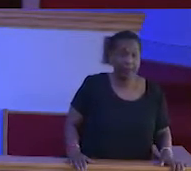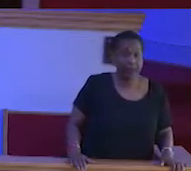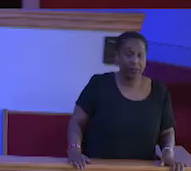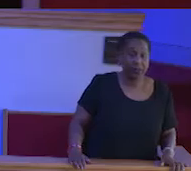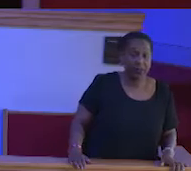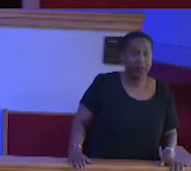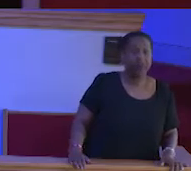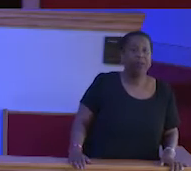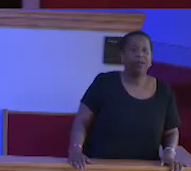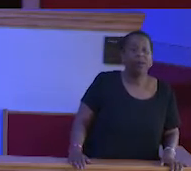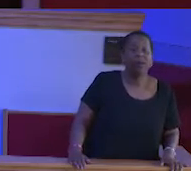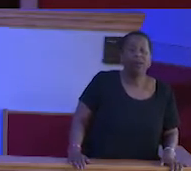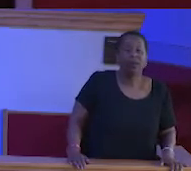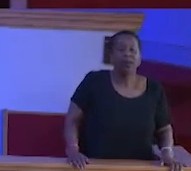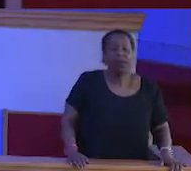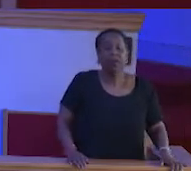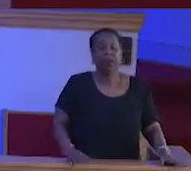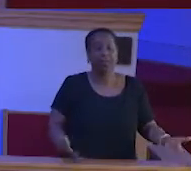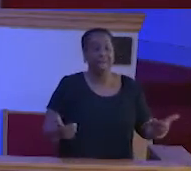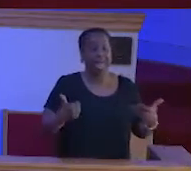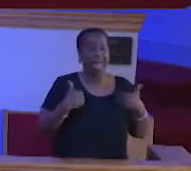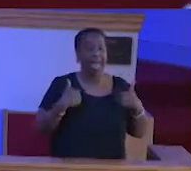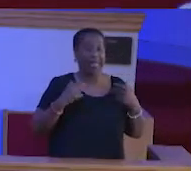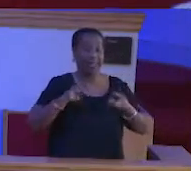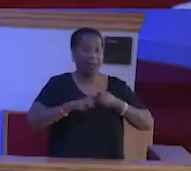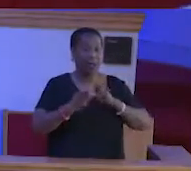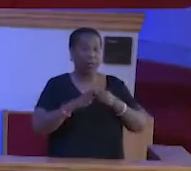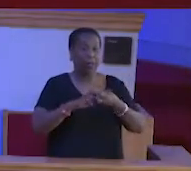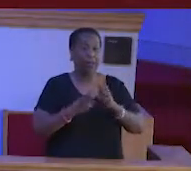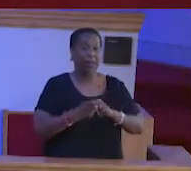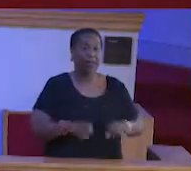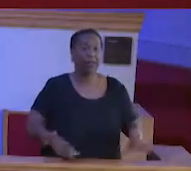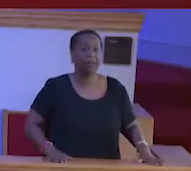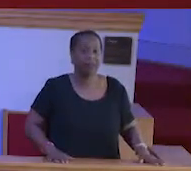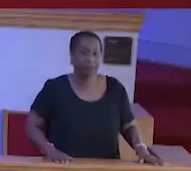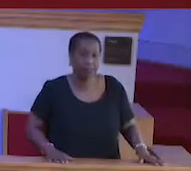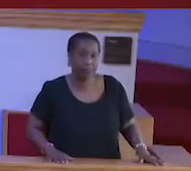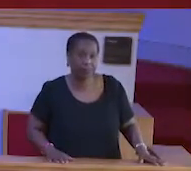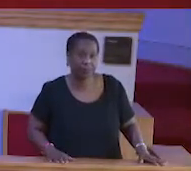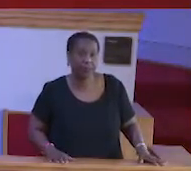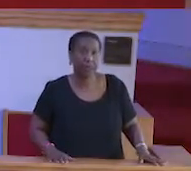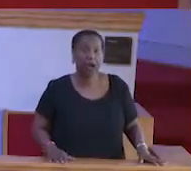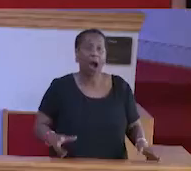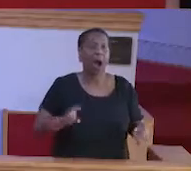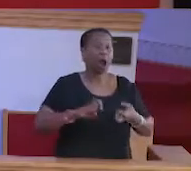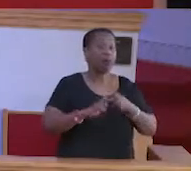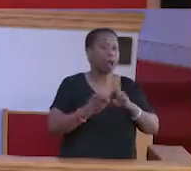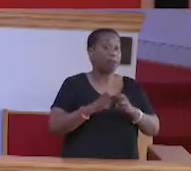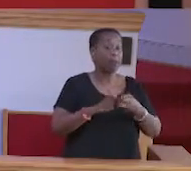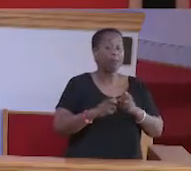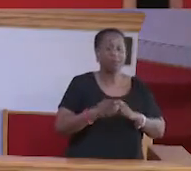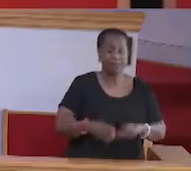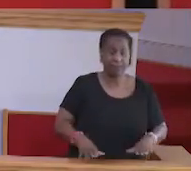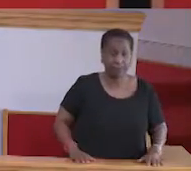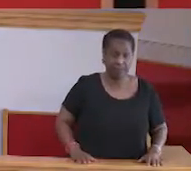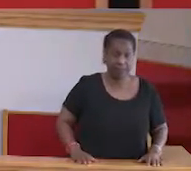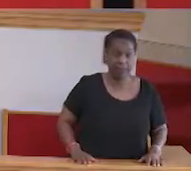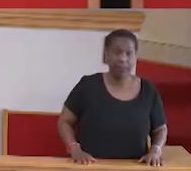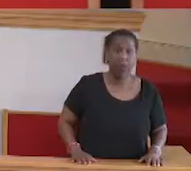that has a predicament, a perplexing problem,